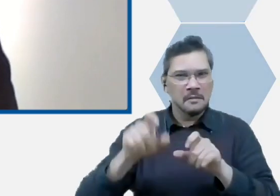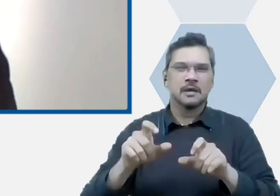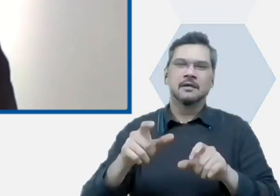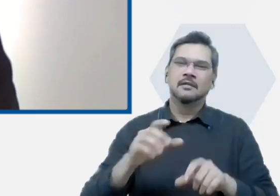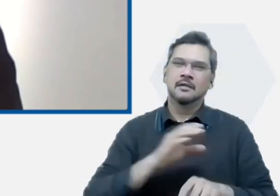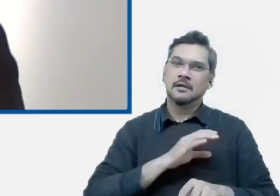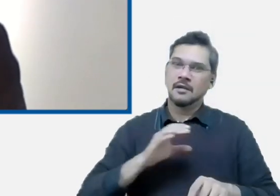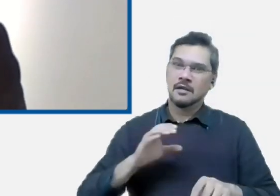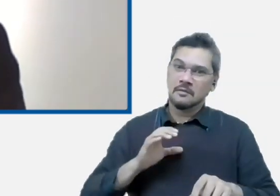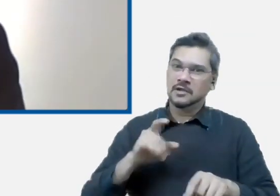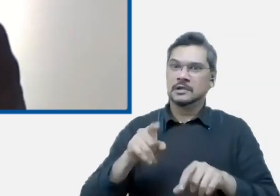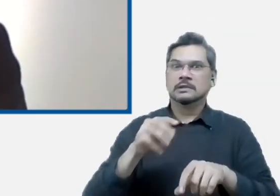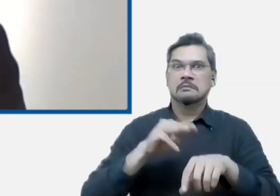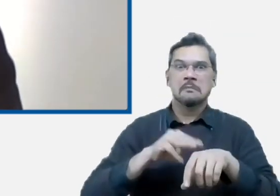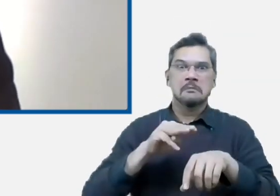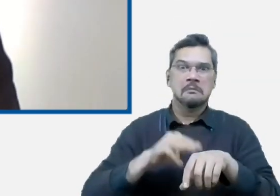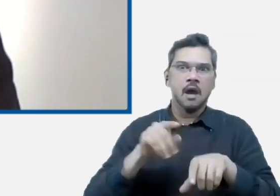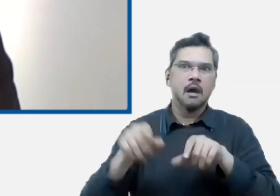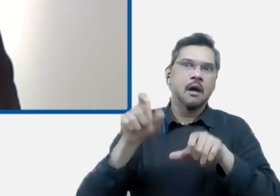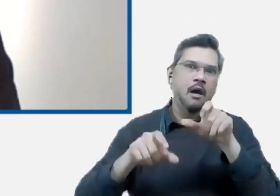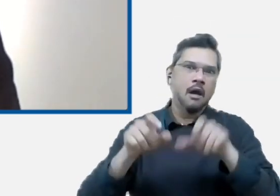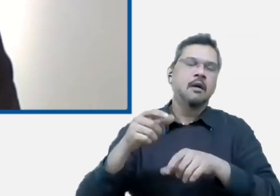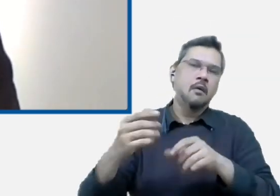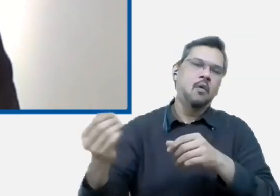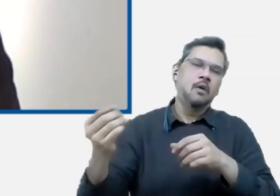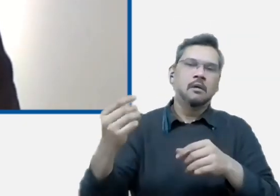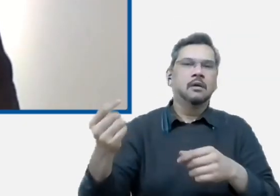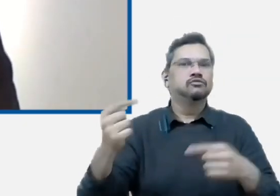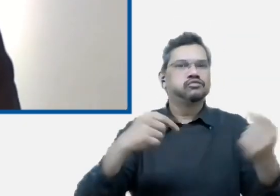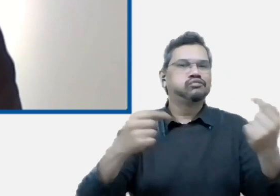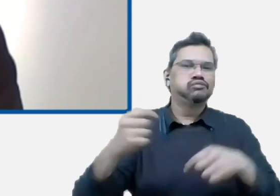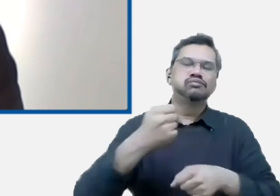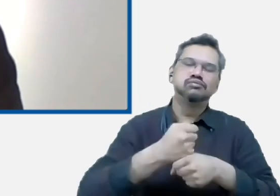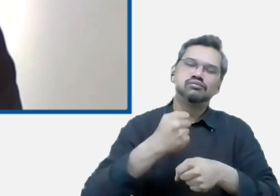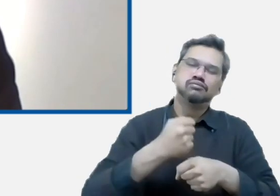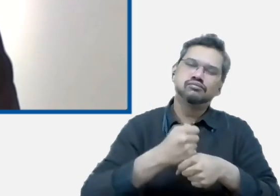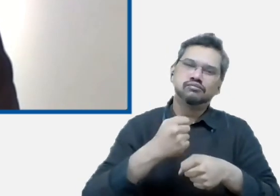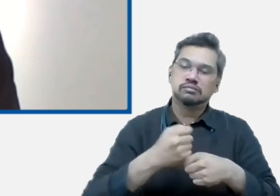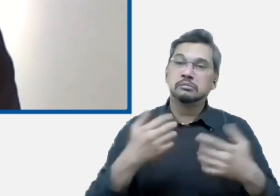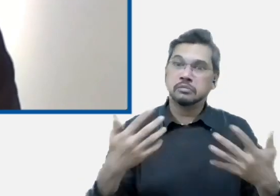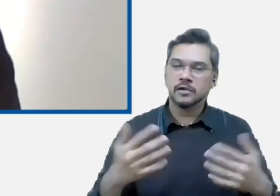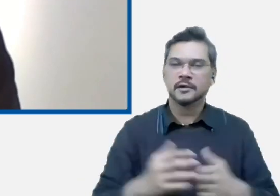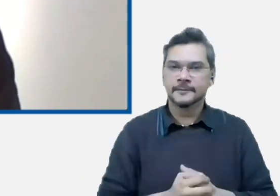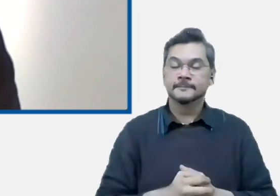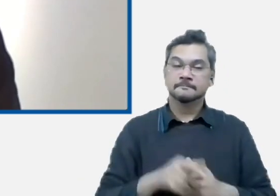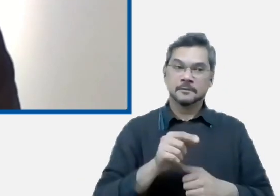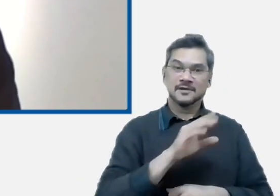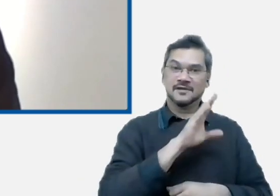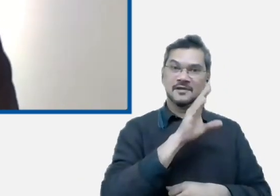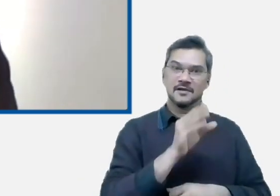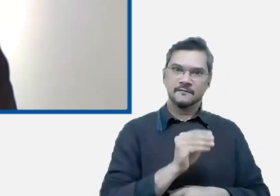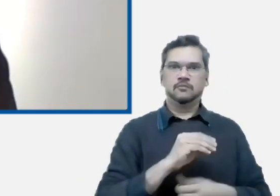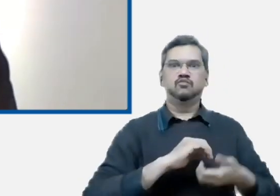this document. I take note of the comment from the African Union, and I don't think they're very difficult. It's just a